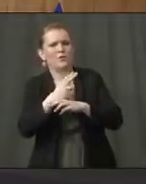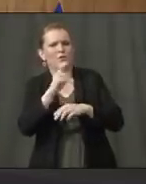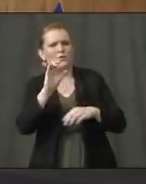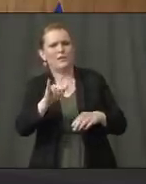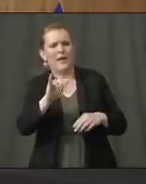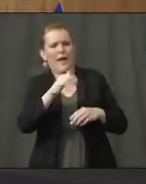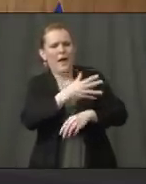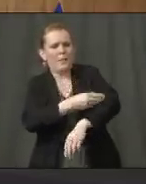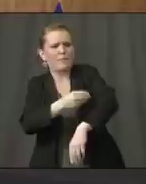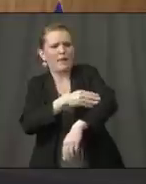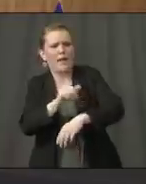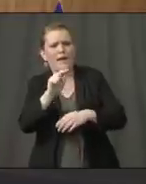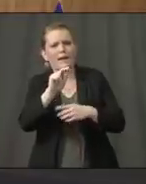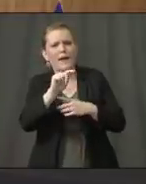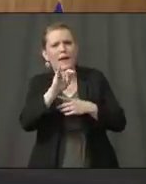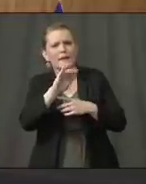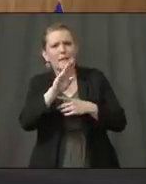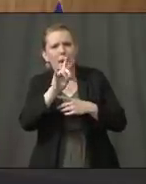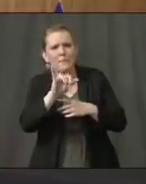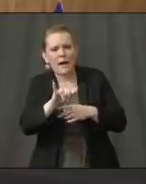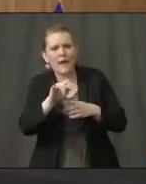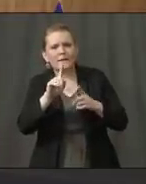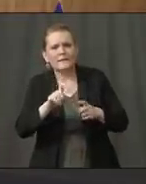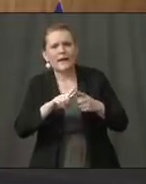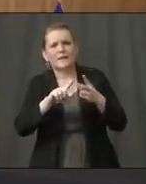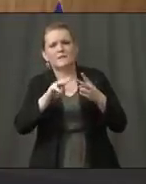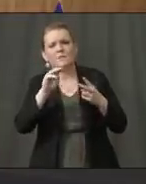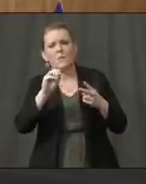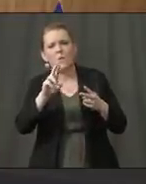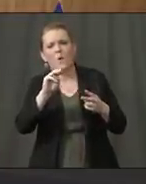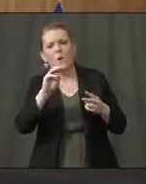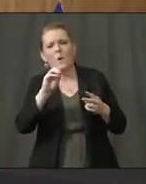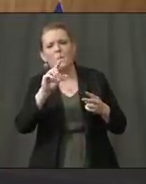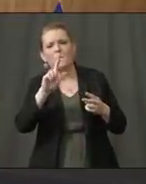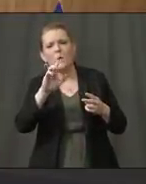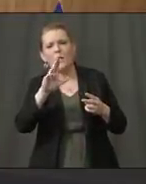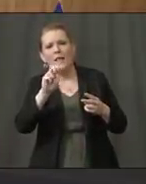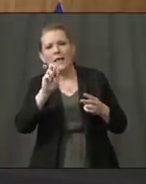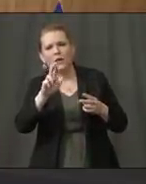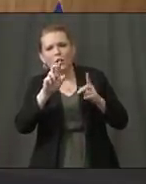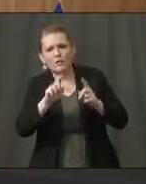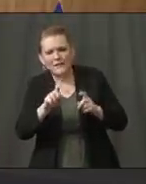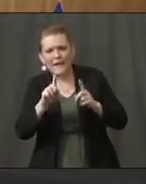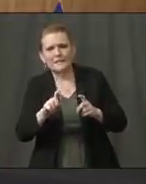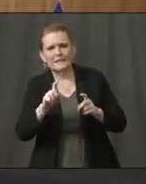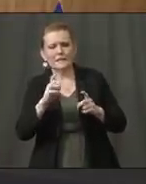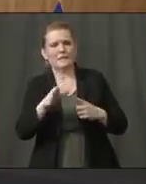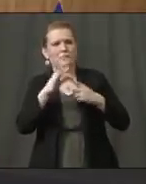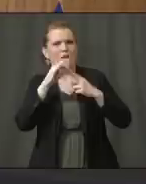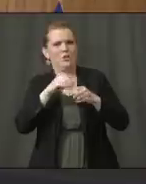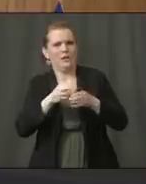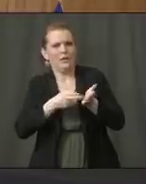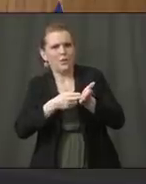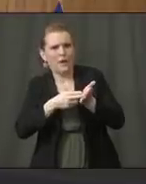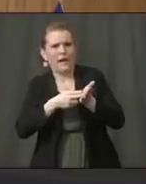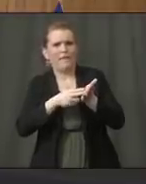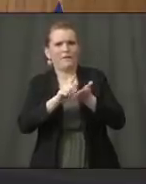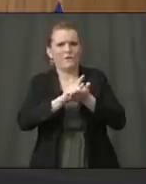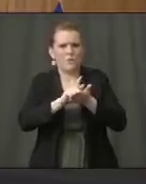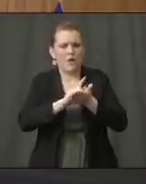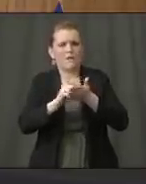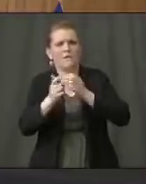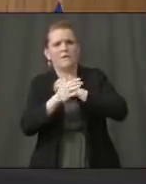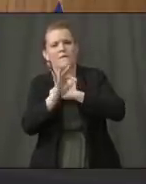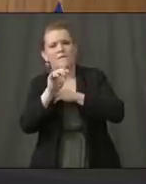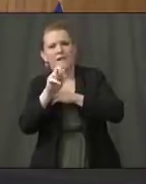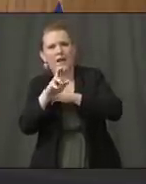molecular testing in areas such as Tallinn and New London counties. So what is your response to the letter Senator Fasano sent you today in